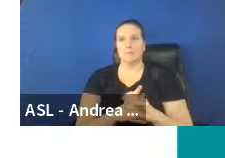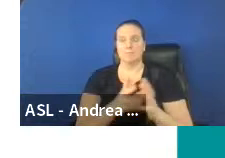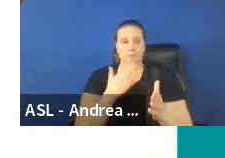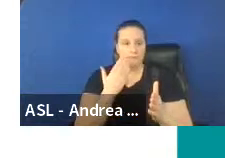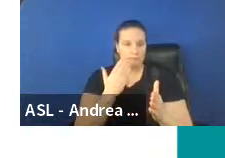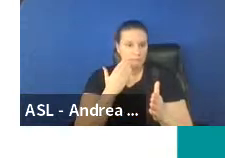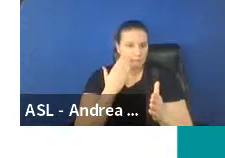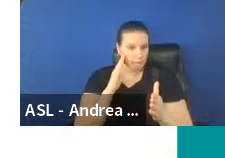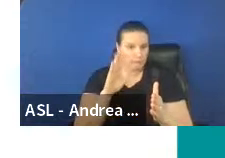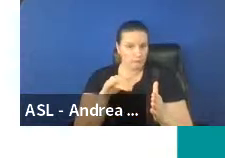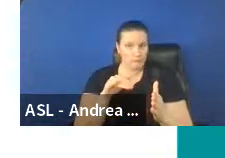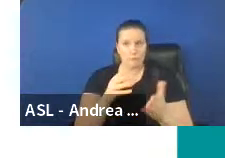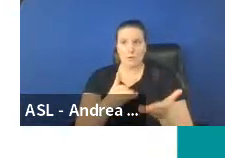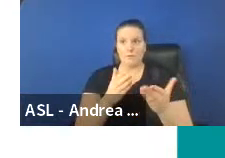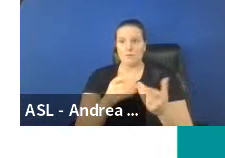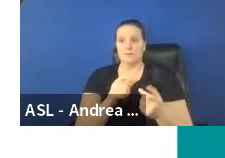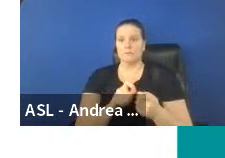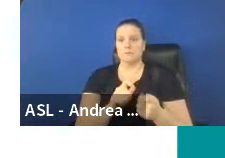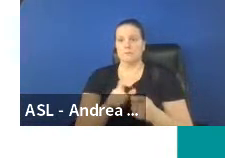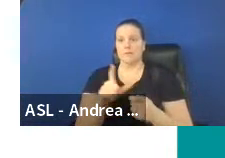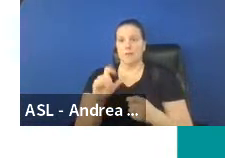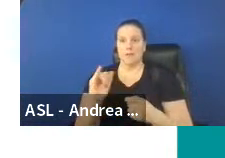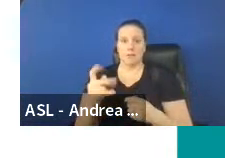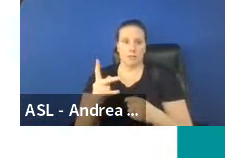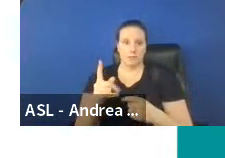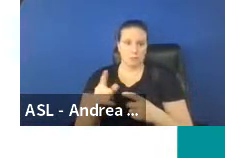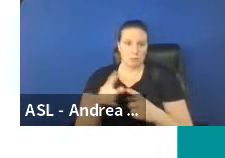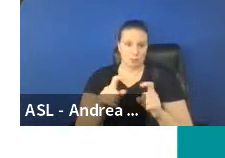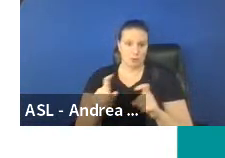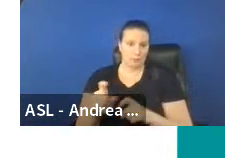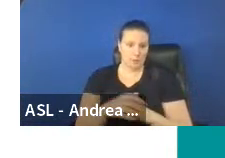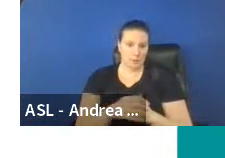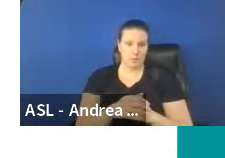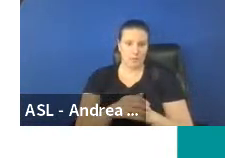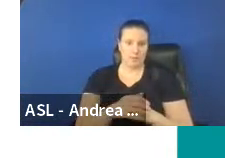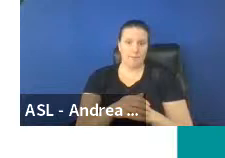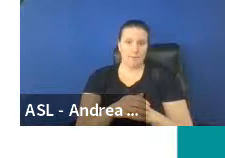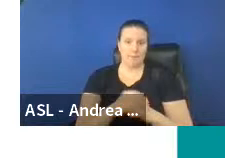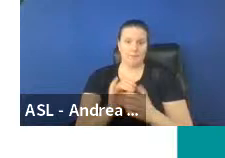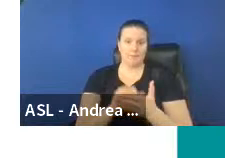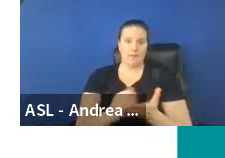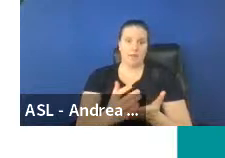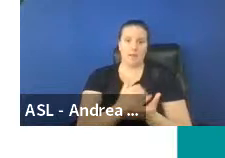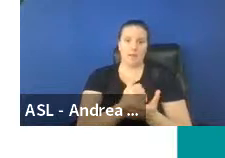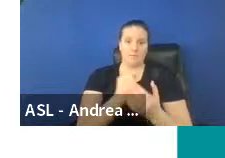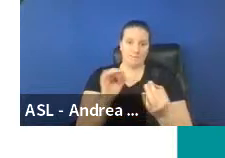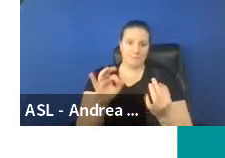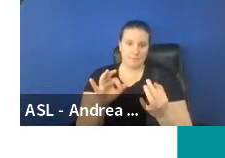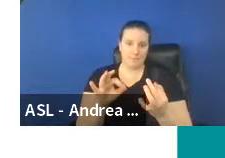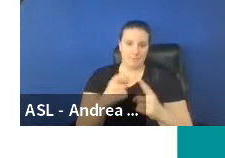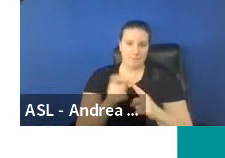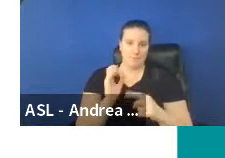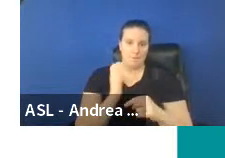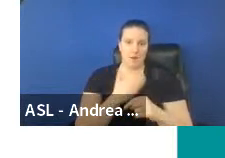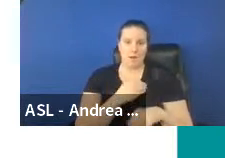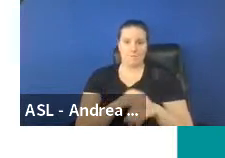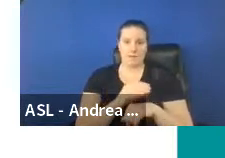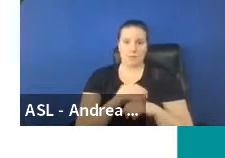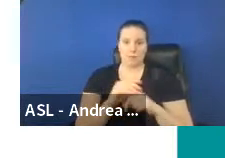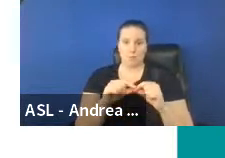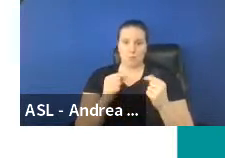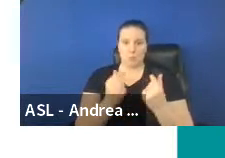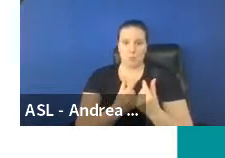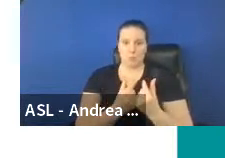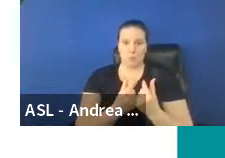we did offer a specific link to the survey that collected feedback just from our advisory group. So I